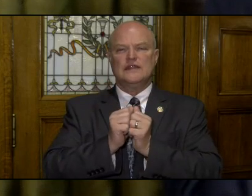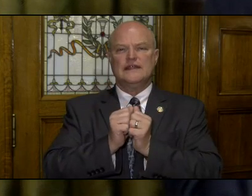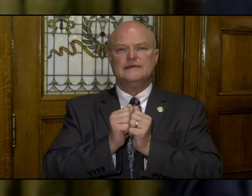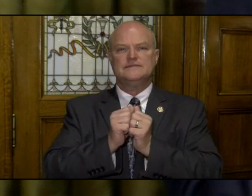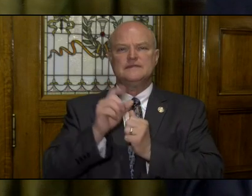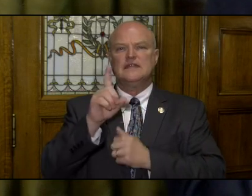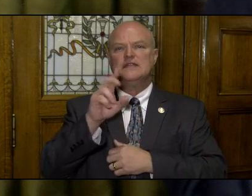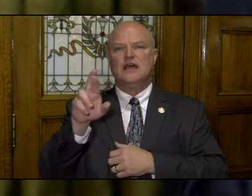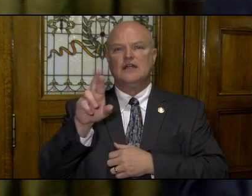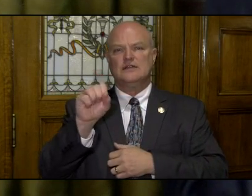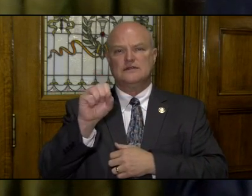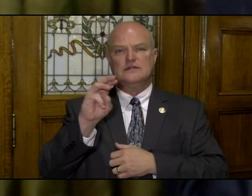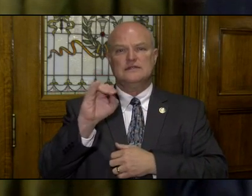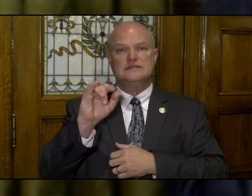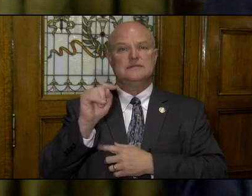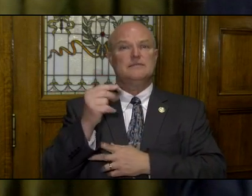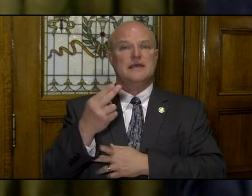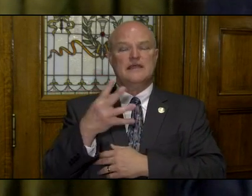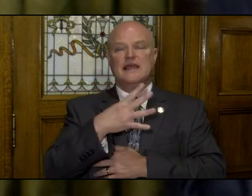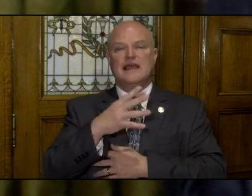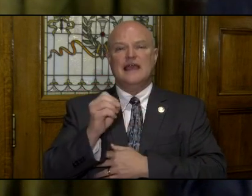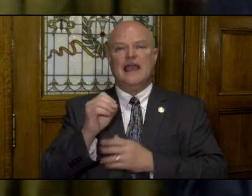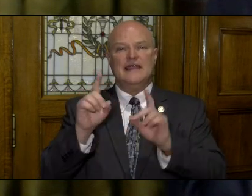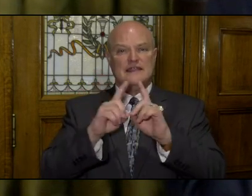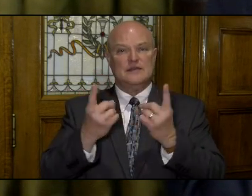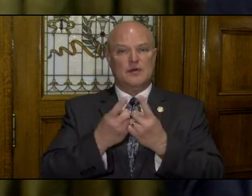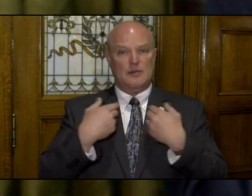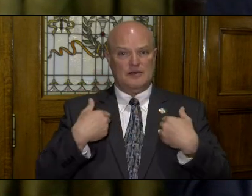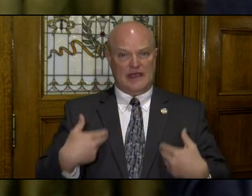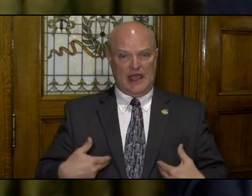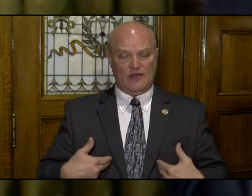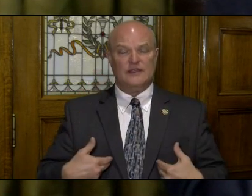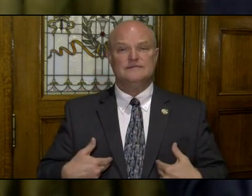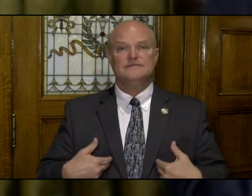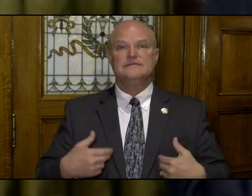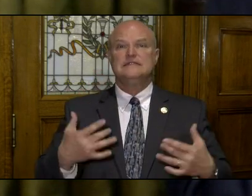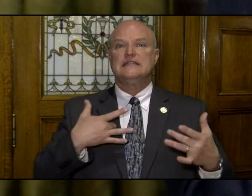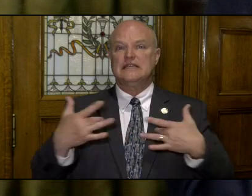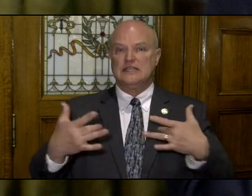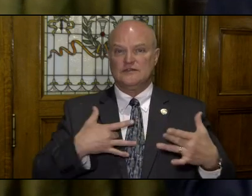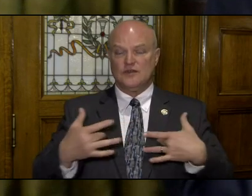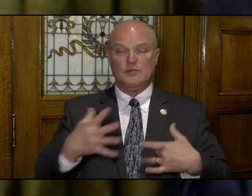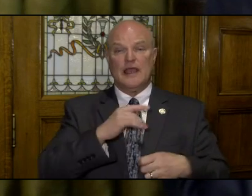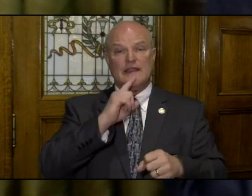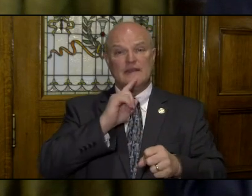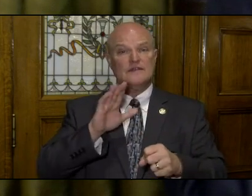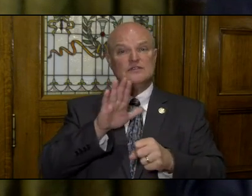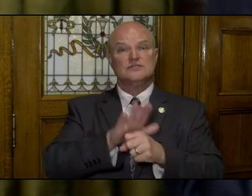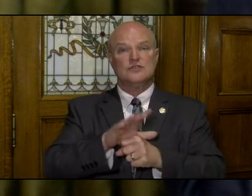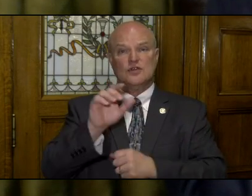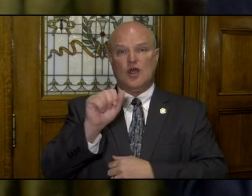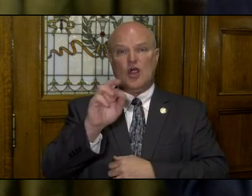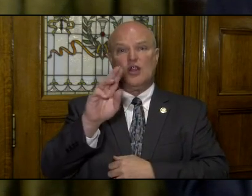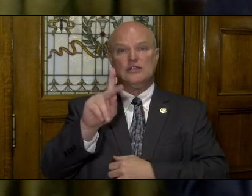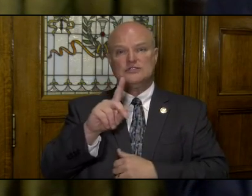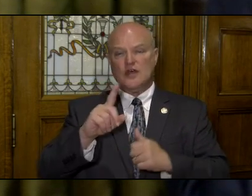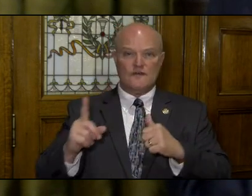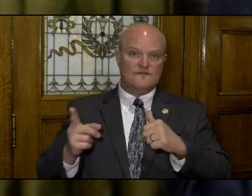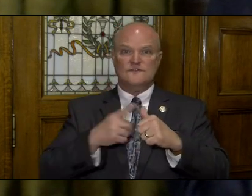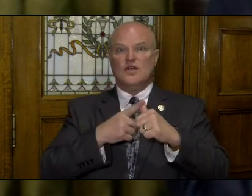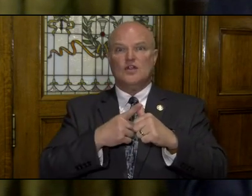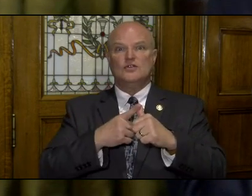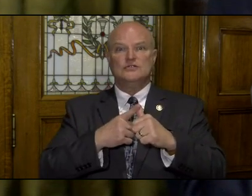with Dr. Smith, and the Department of Health have confirmed Arkansas's